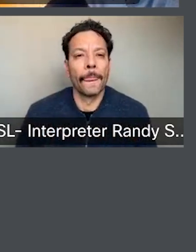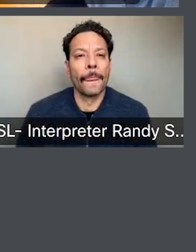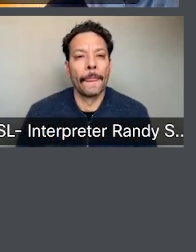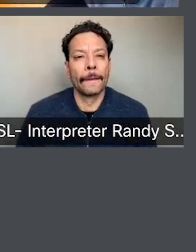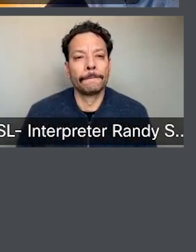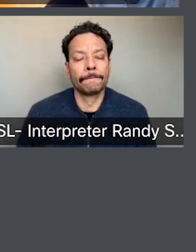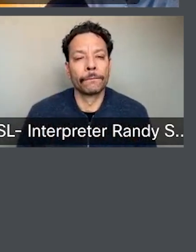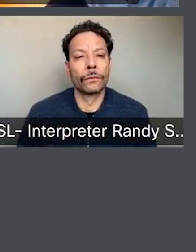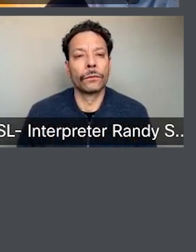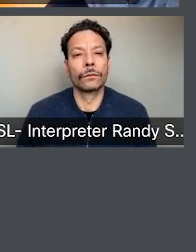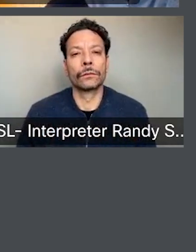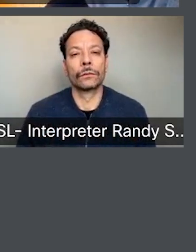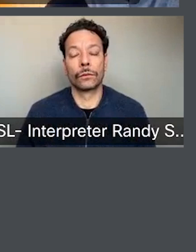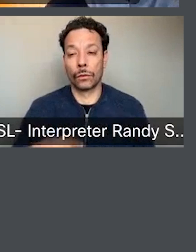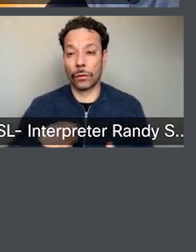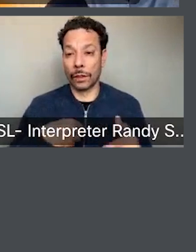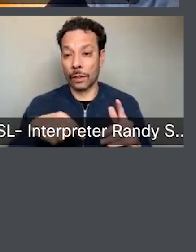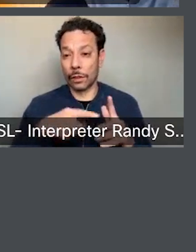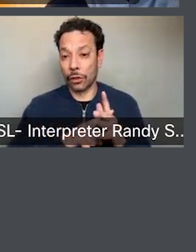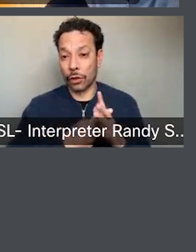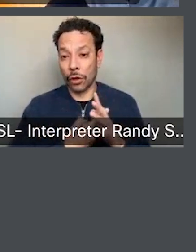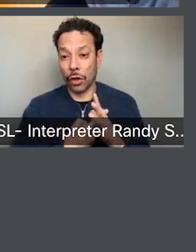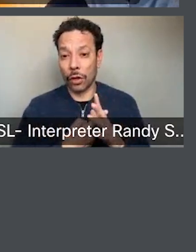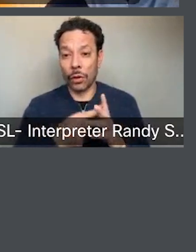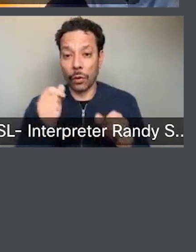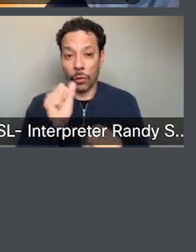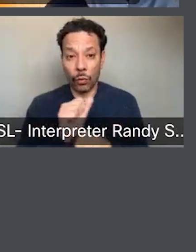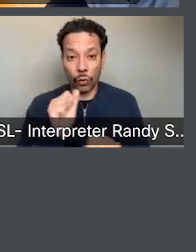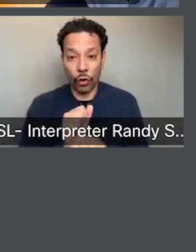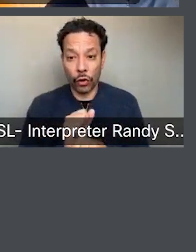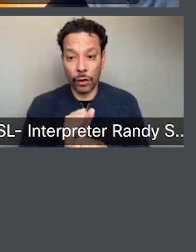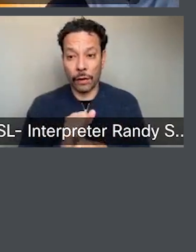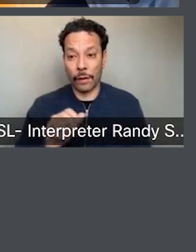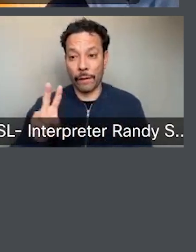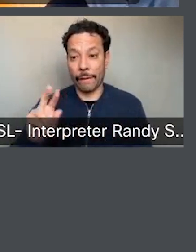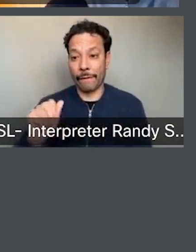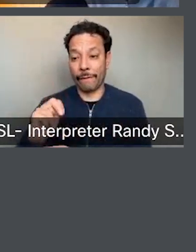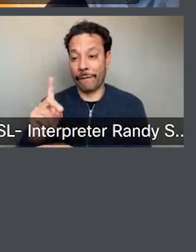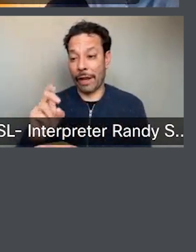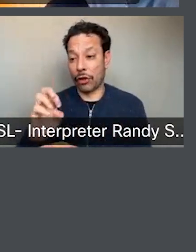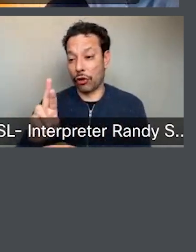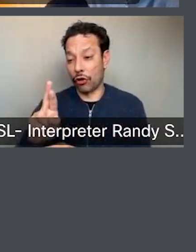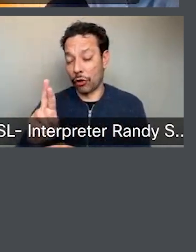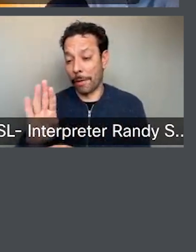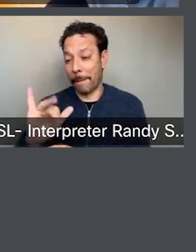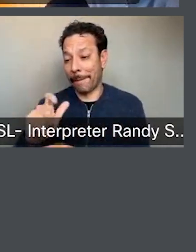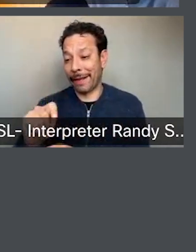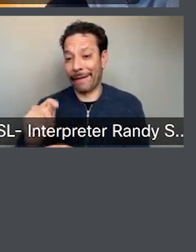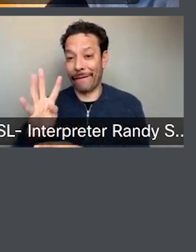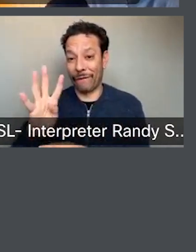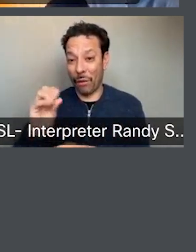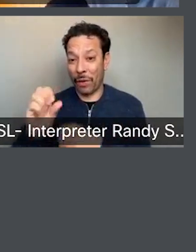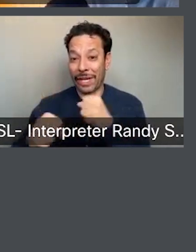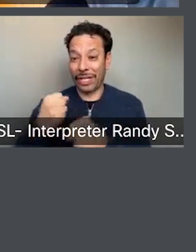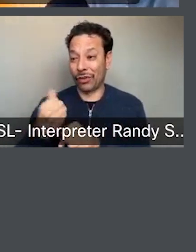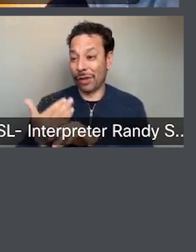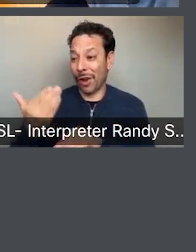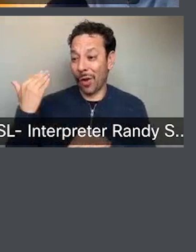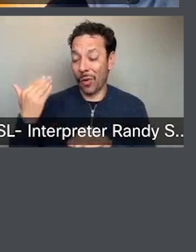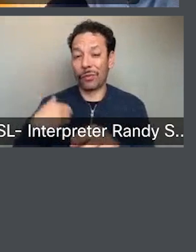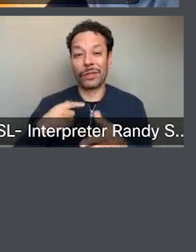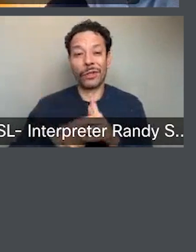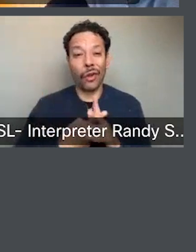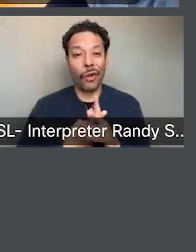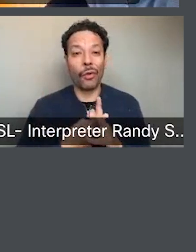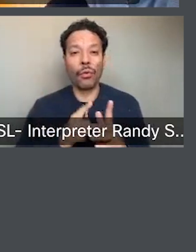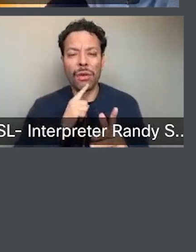So when we started our work at Vanderbilt 40 years ago, we started with some very